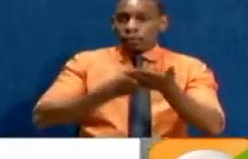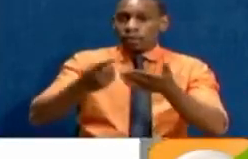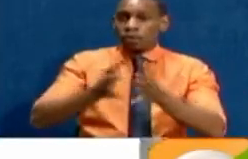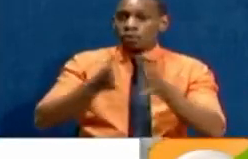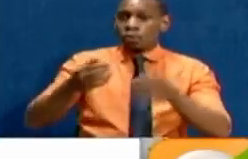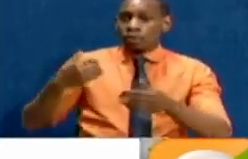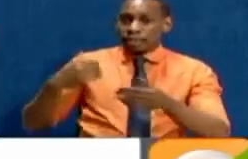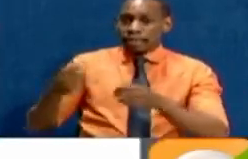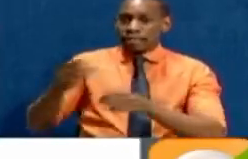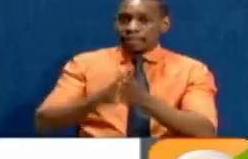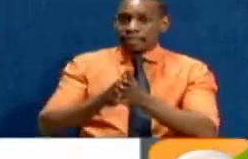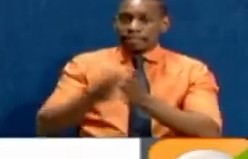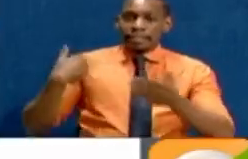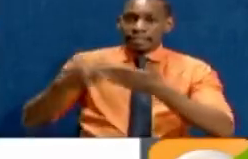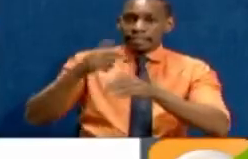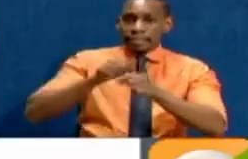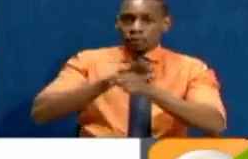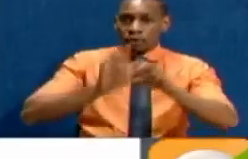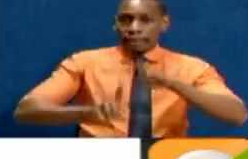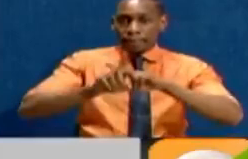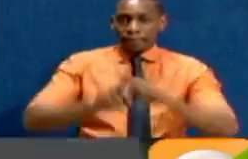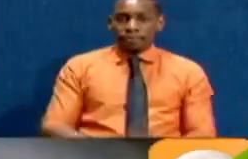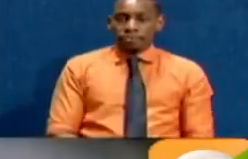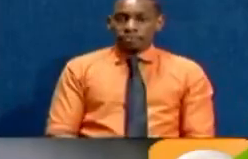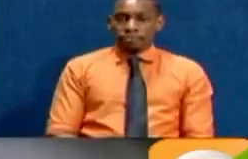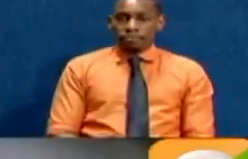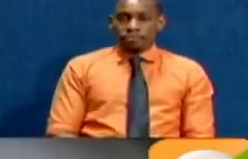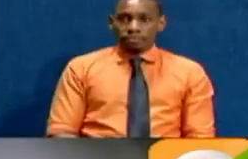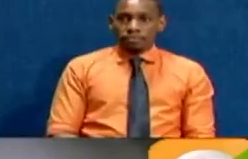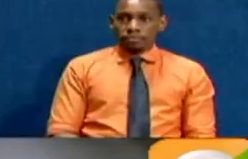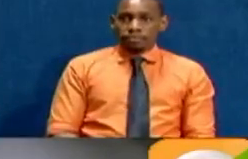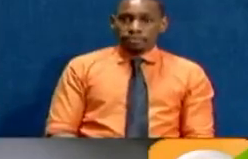month since the pandemic started. Dorcas Wangira, Citizen TV, Nairobi.